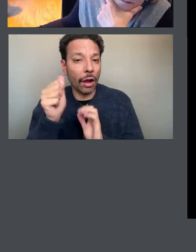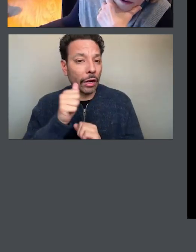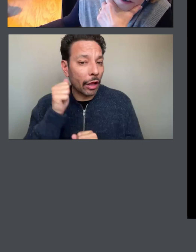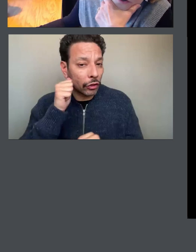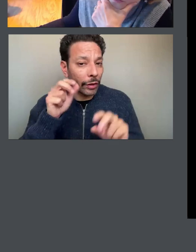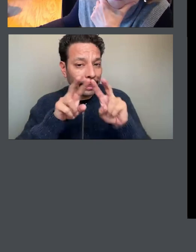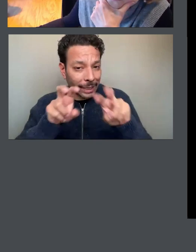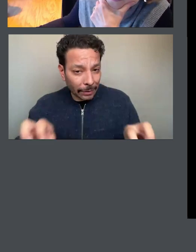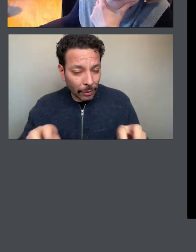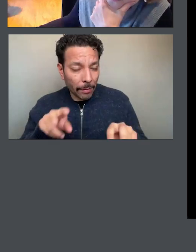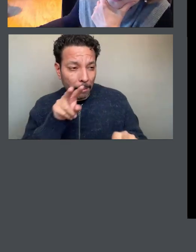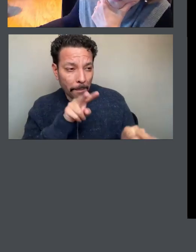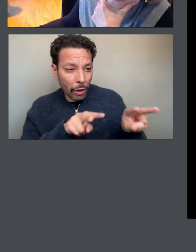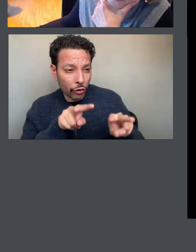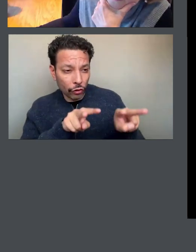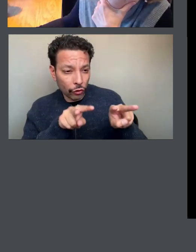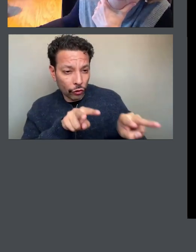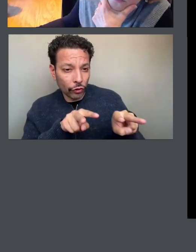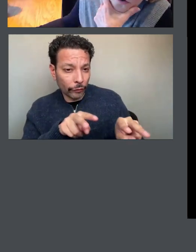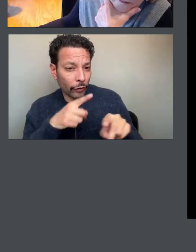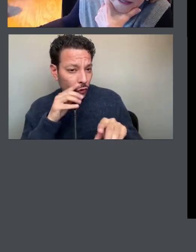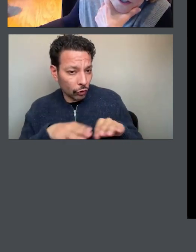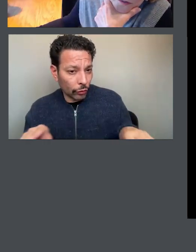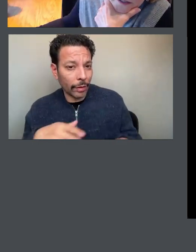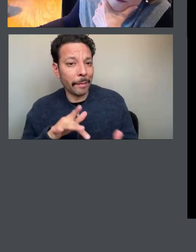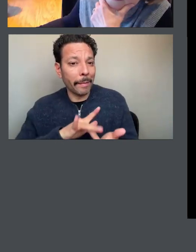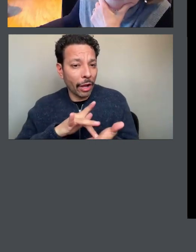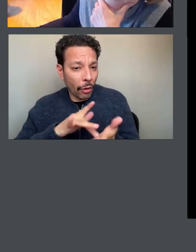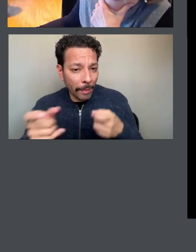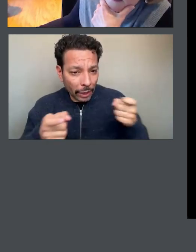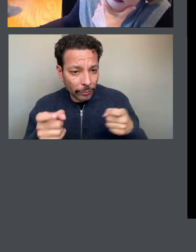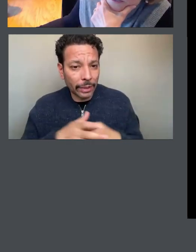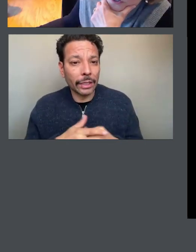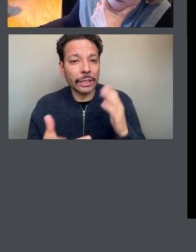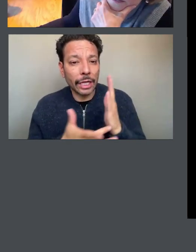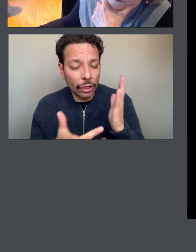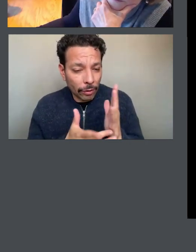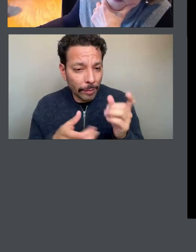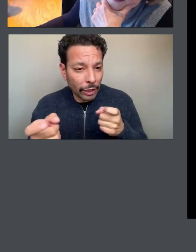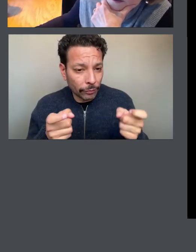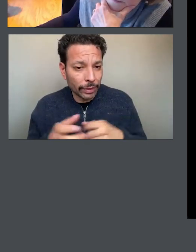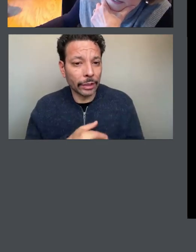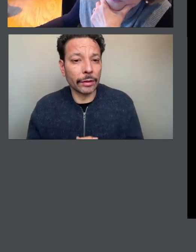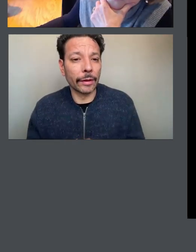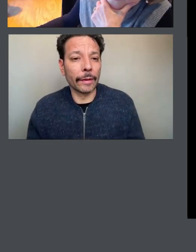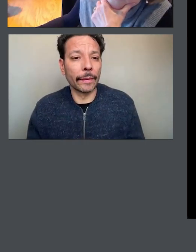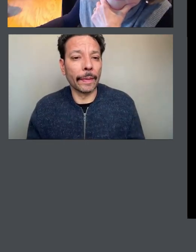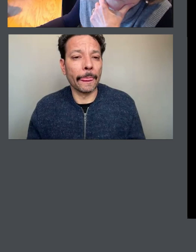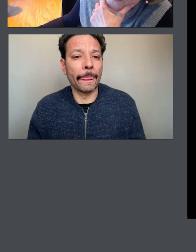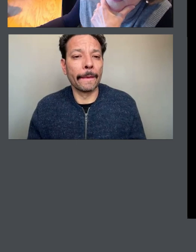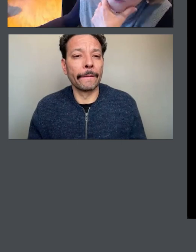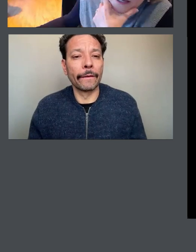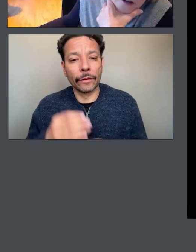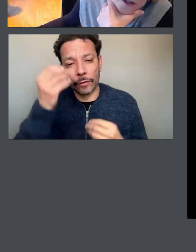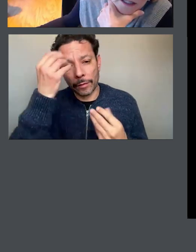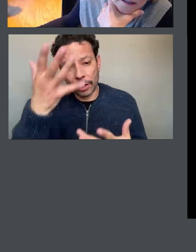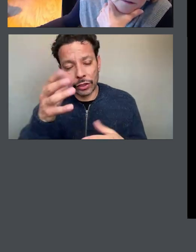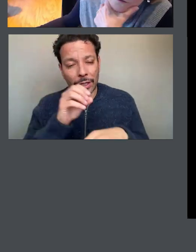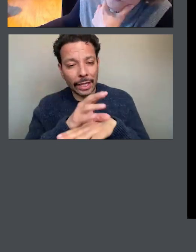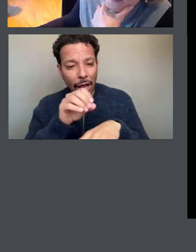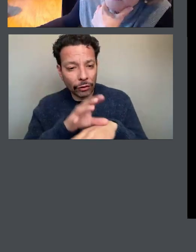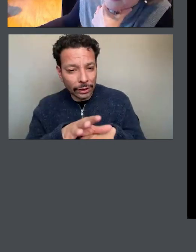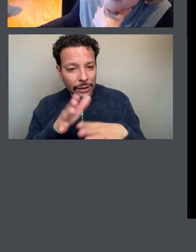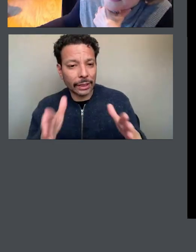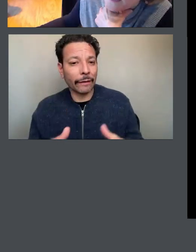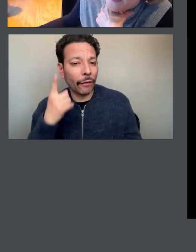assessment and monitoring for these children, medical management, technology management, information counseling